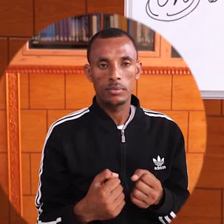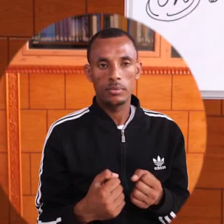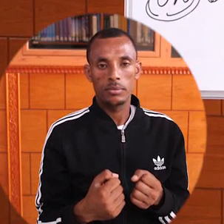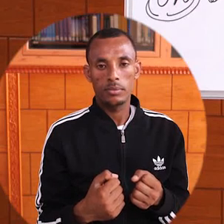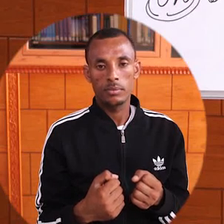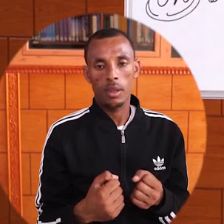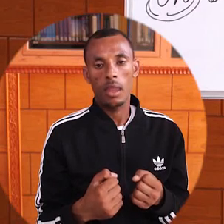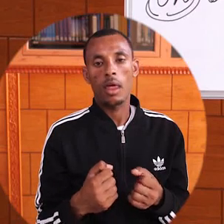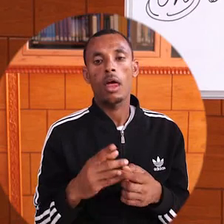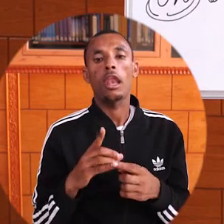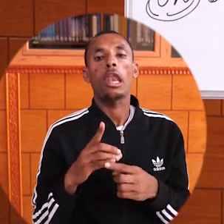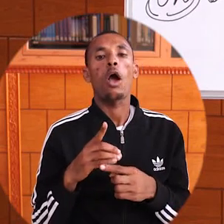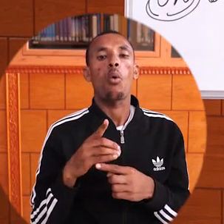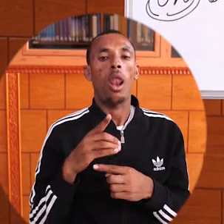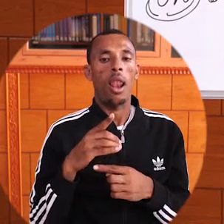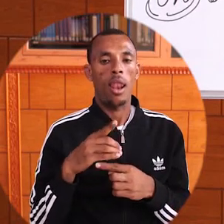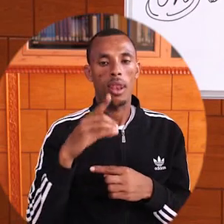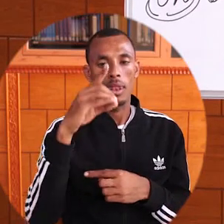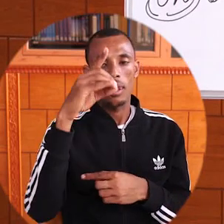possible